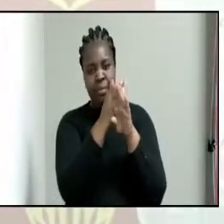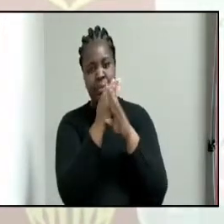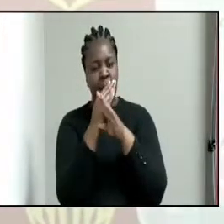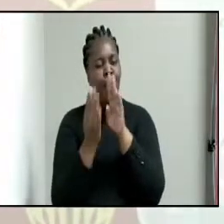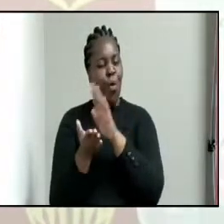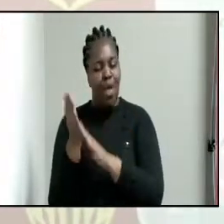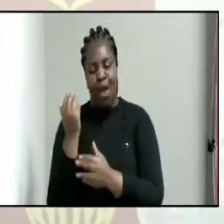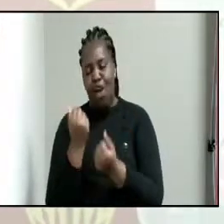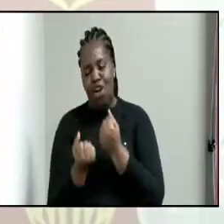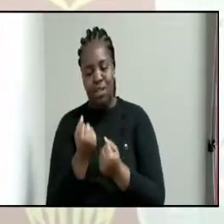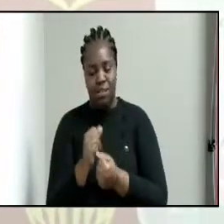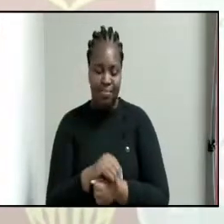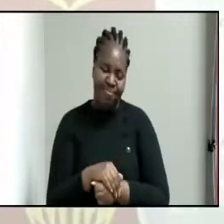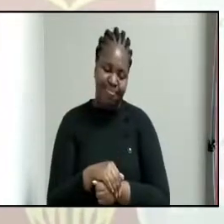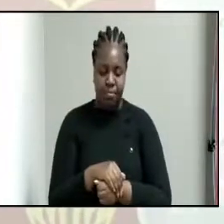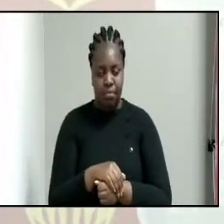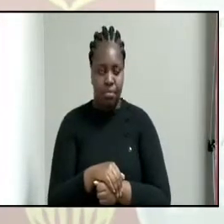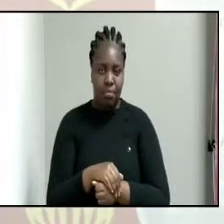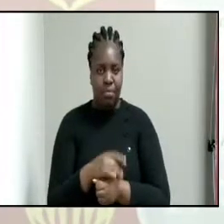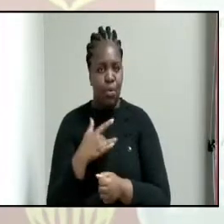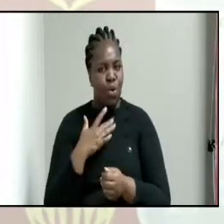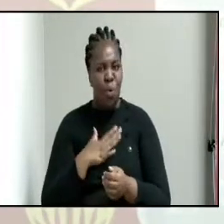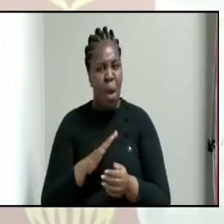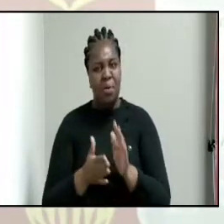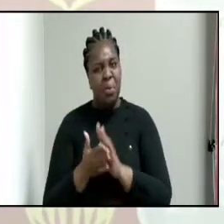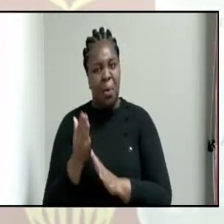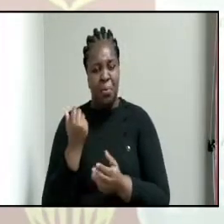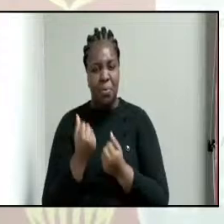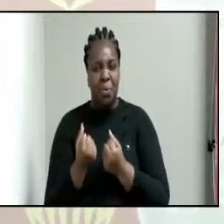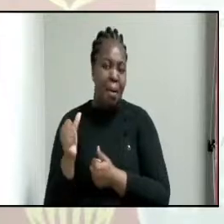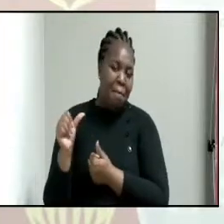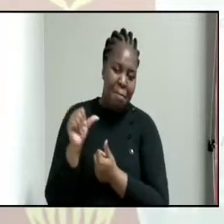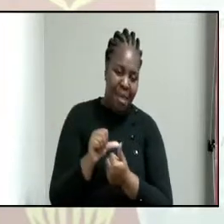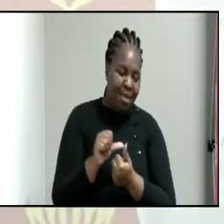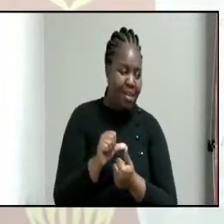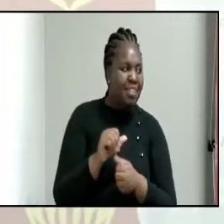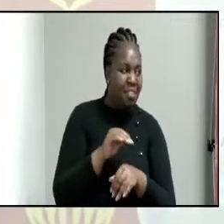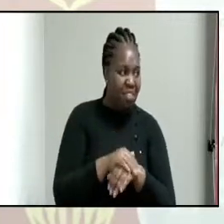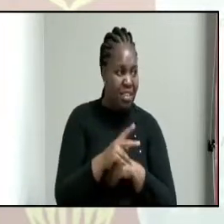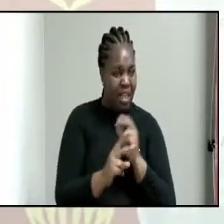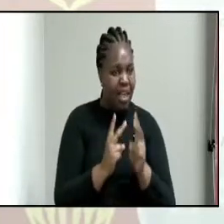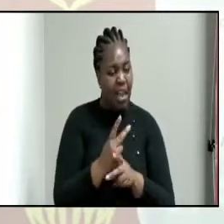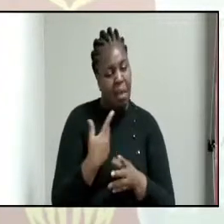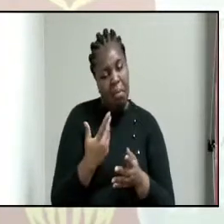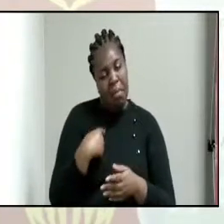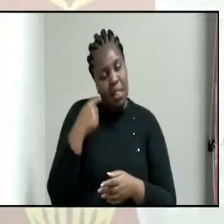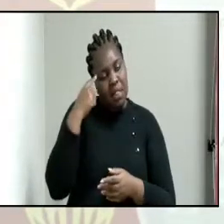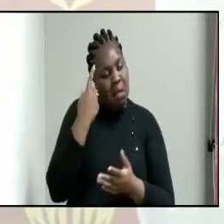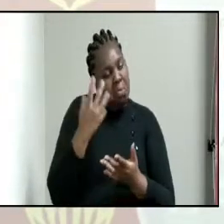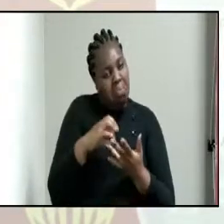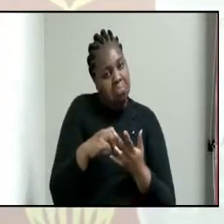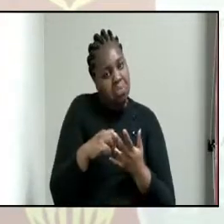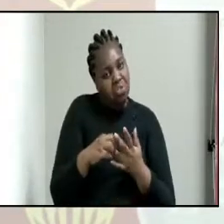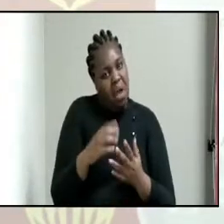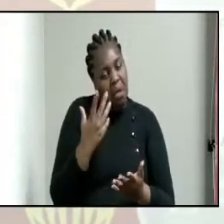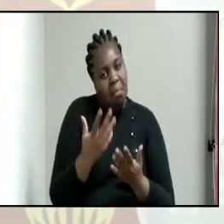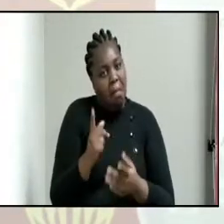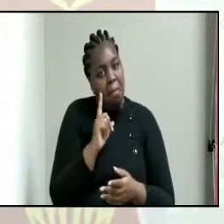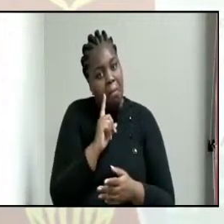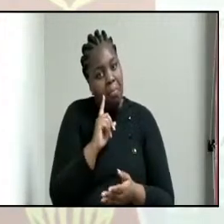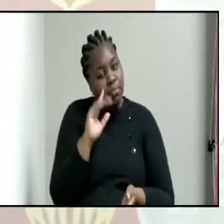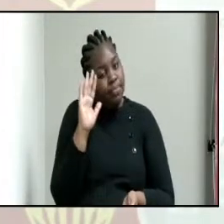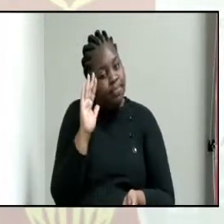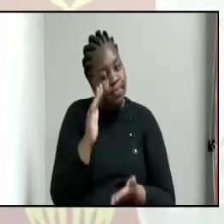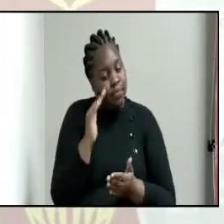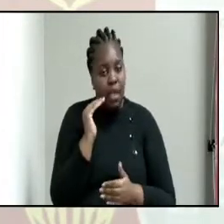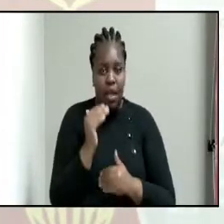court litigation. We don't go to court as friends and come back as friends. So, but perhaps it's to try and have more